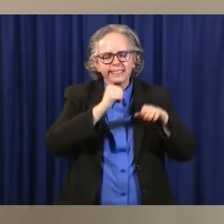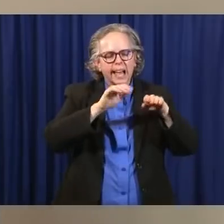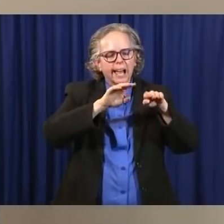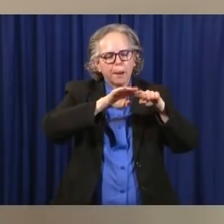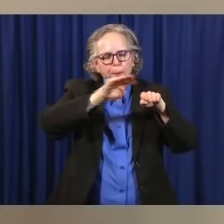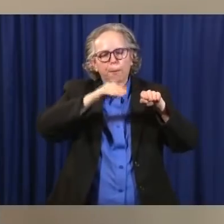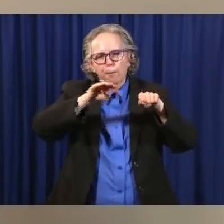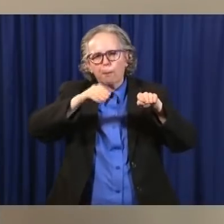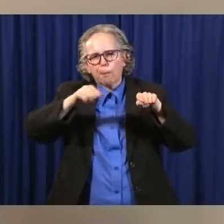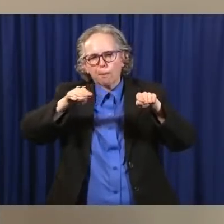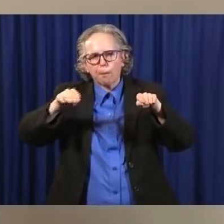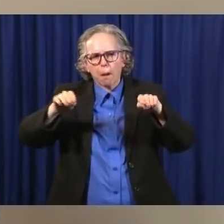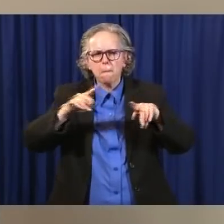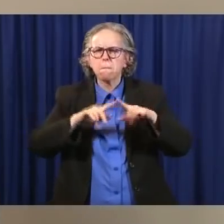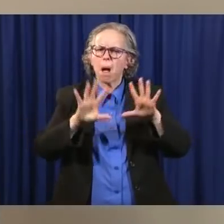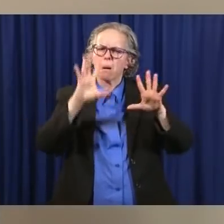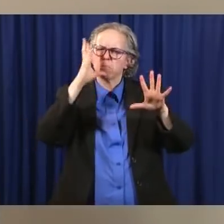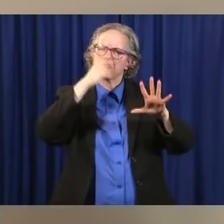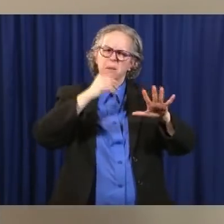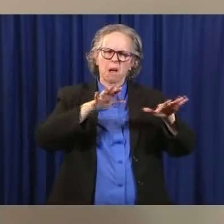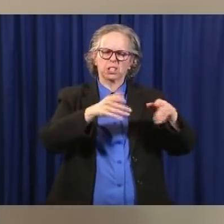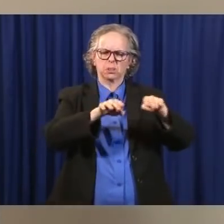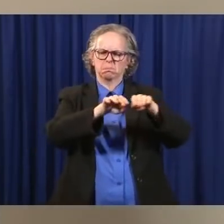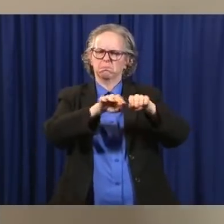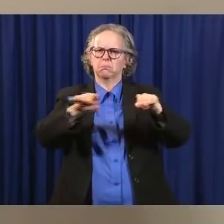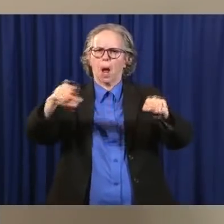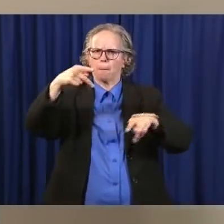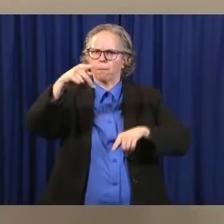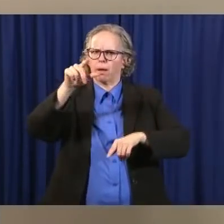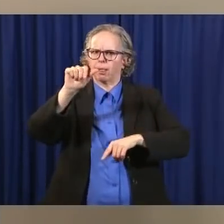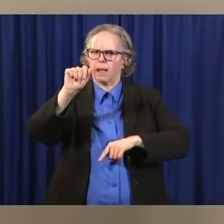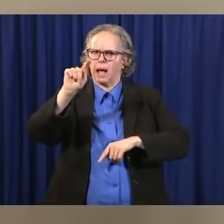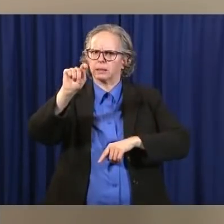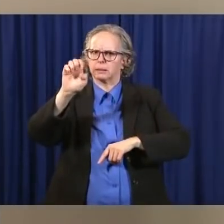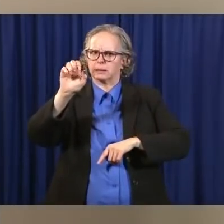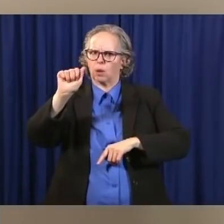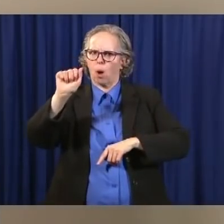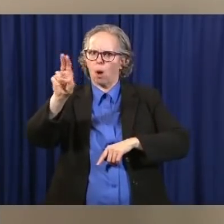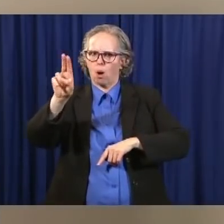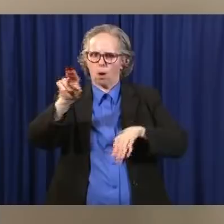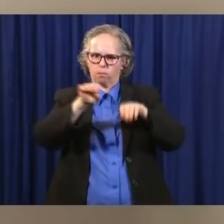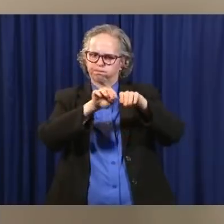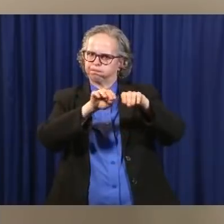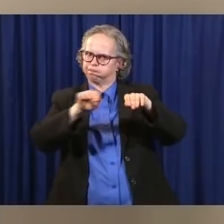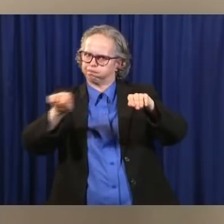large, we're still in a plateau phase. And next slide, Eric.